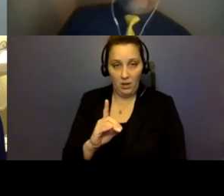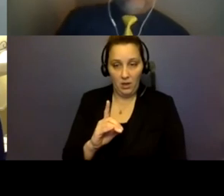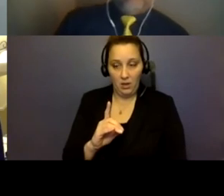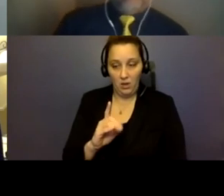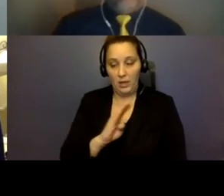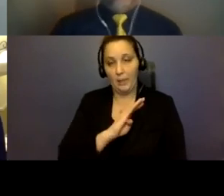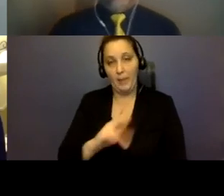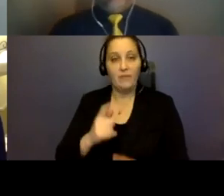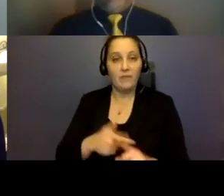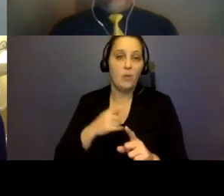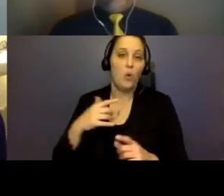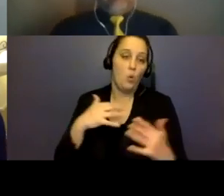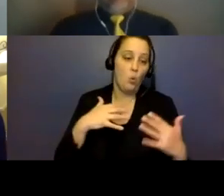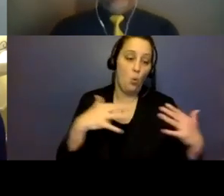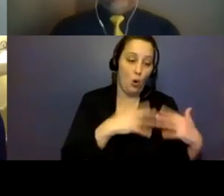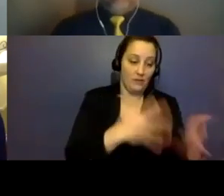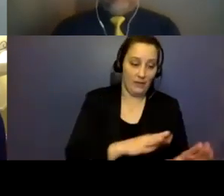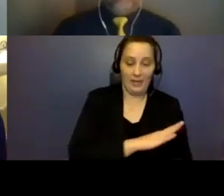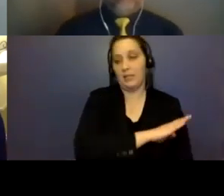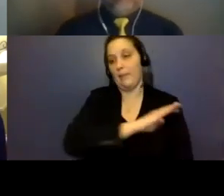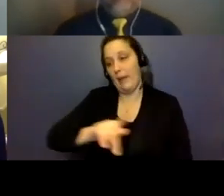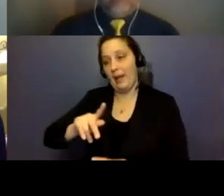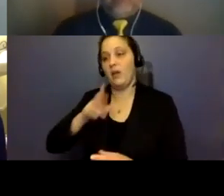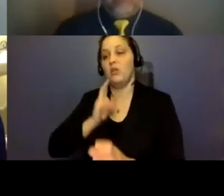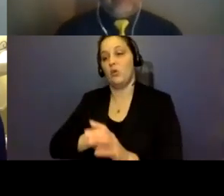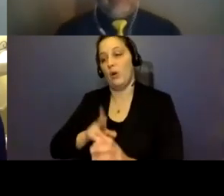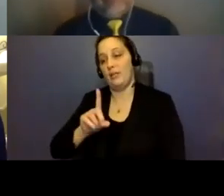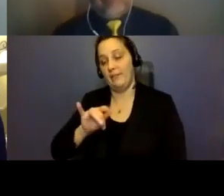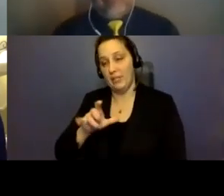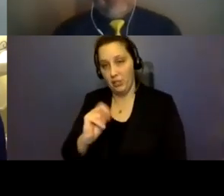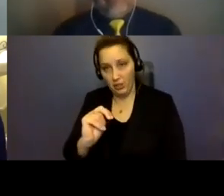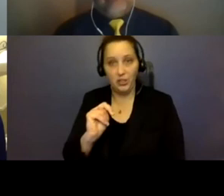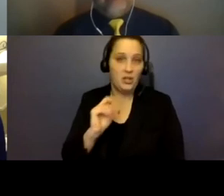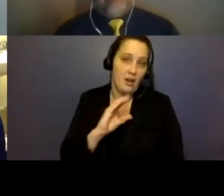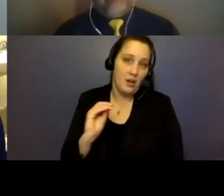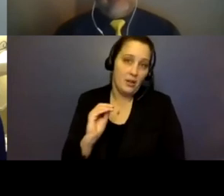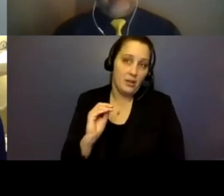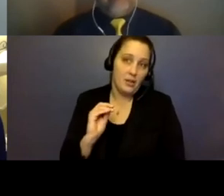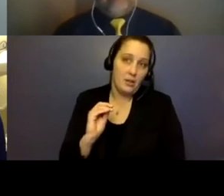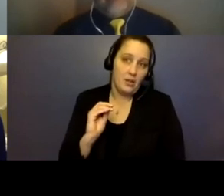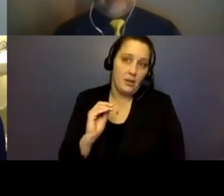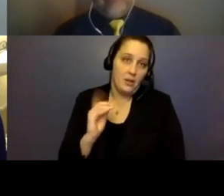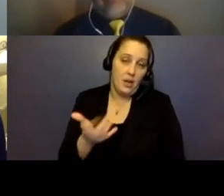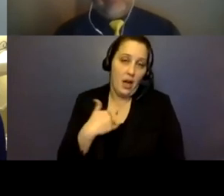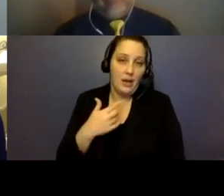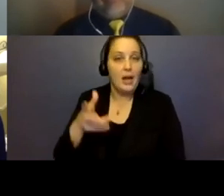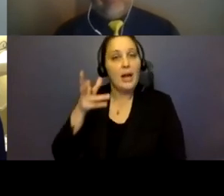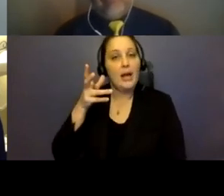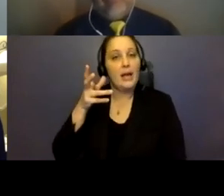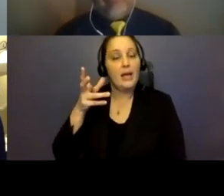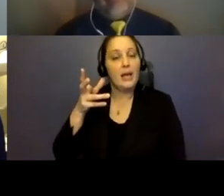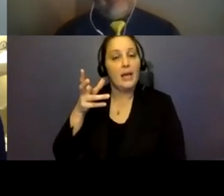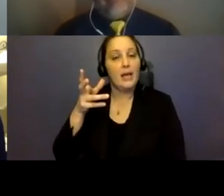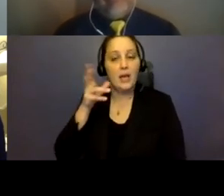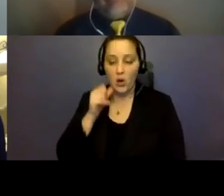war. I came back from Iraq. I joined the division there at Fort Hood, and I had a hearing therapist to share a story with